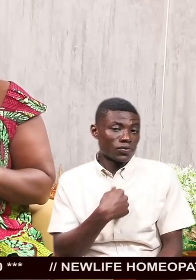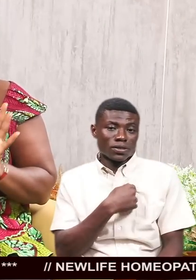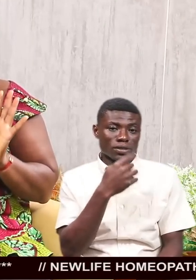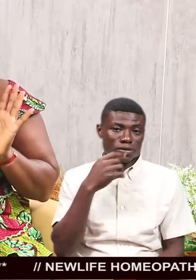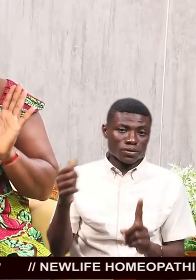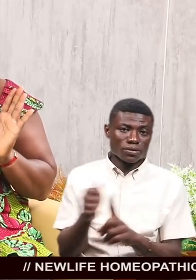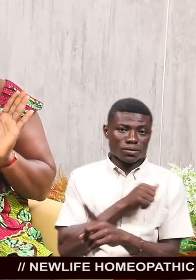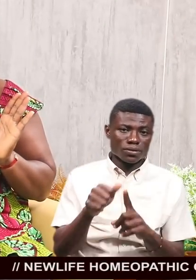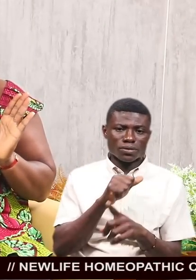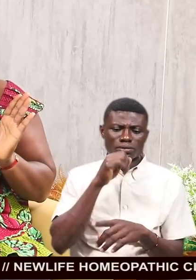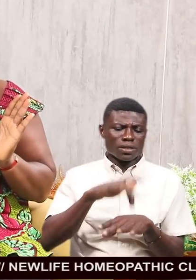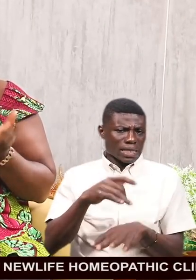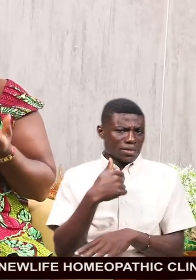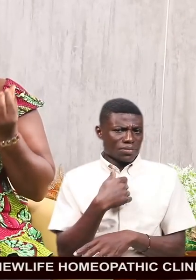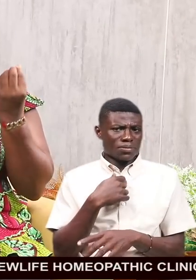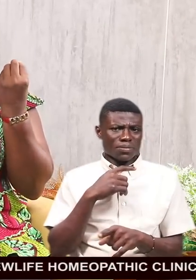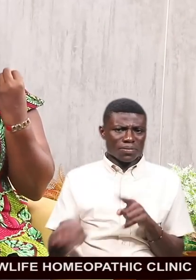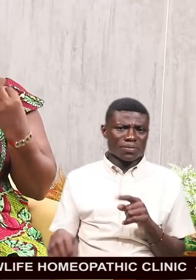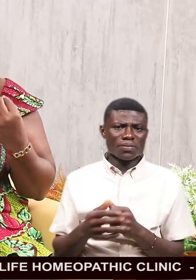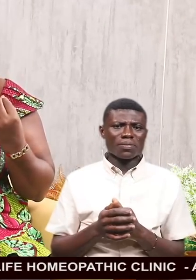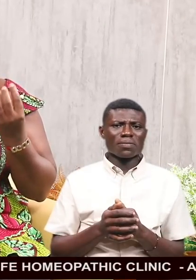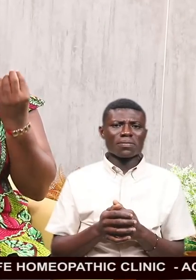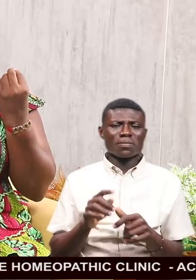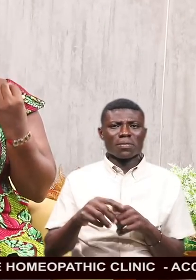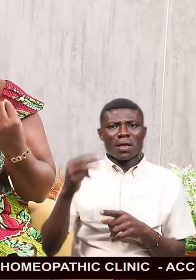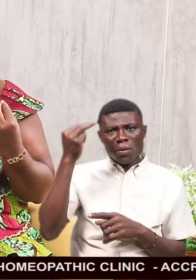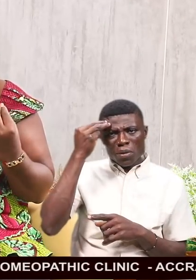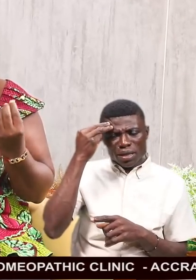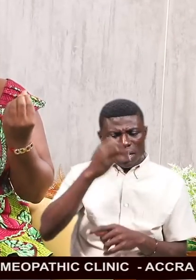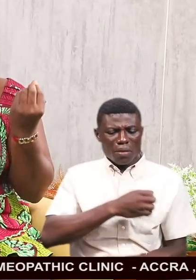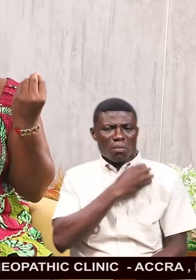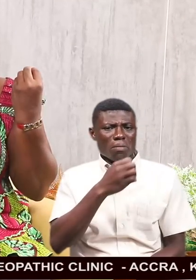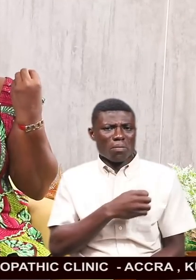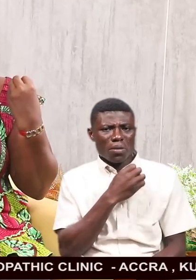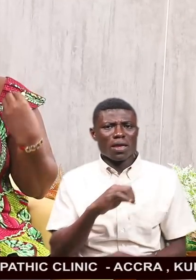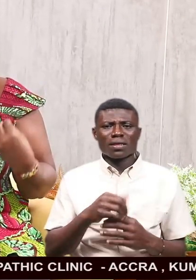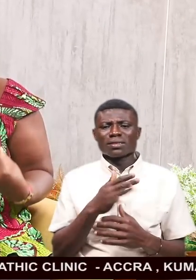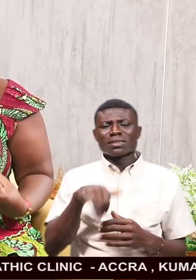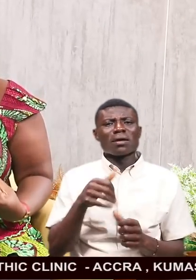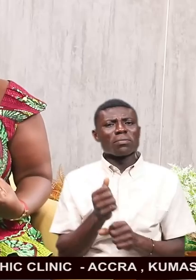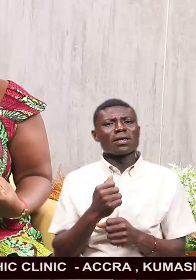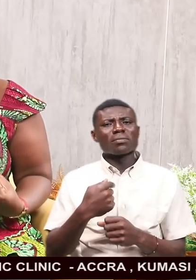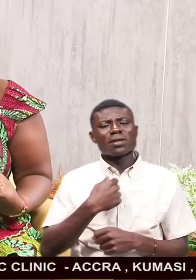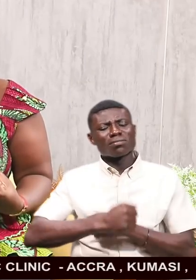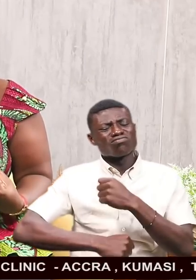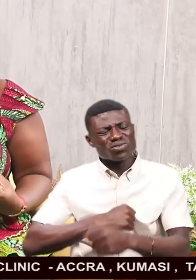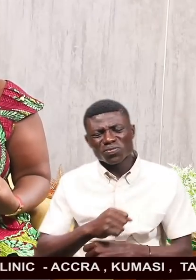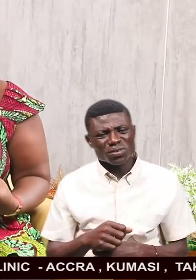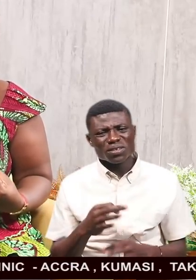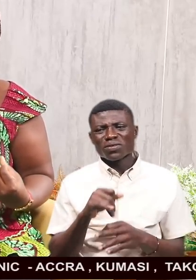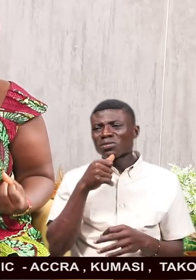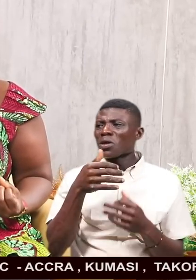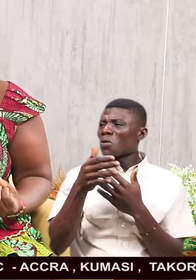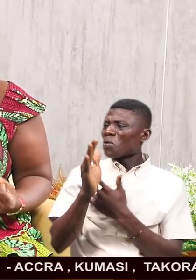her. On finding some calm. But mentally, emotionally, near or de me fair mono.